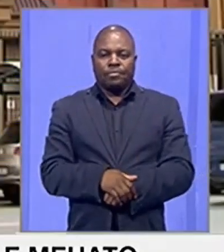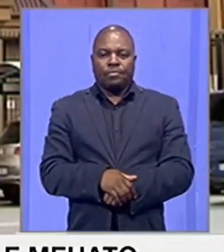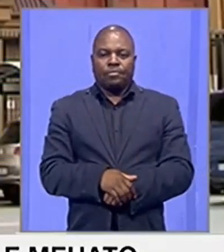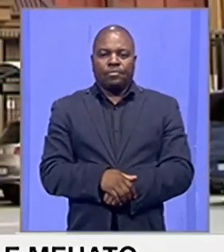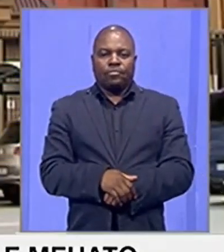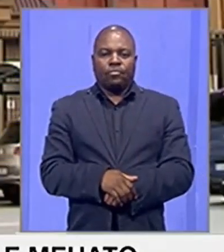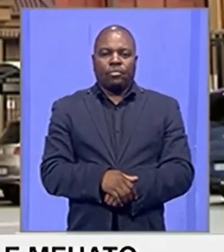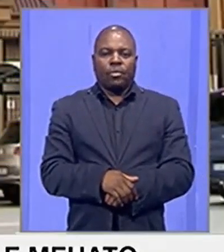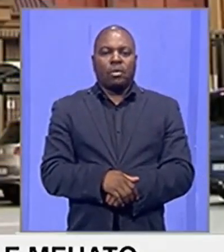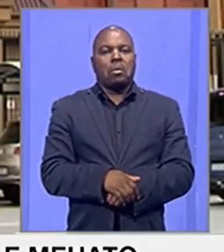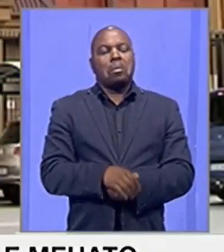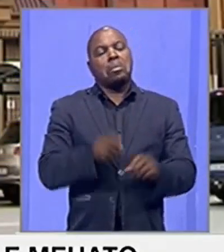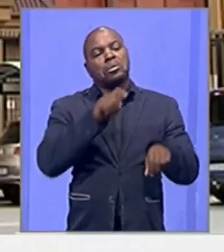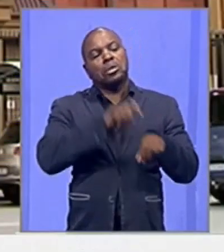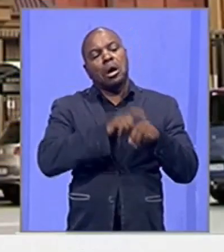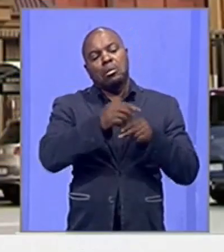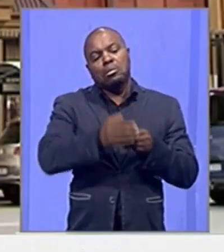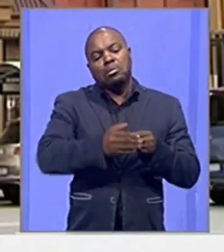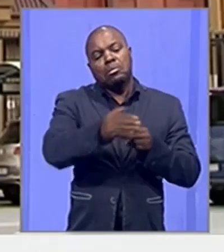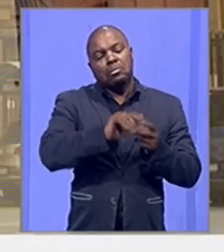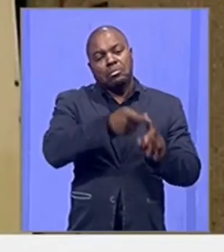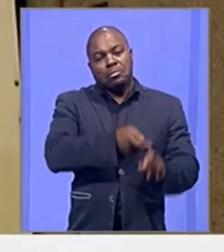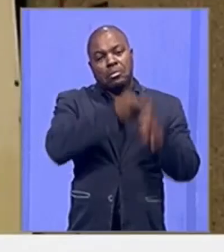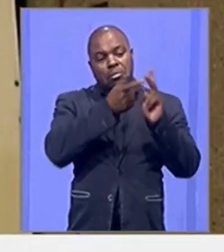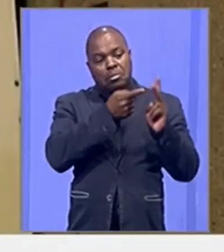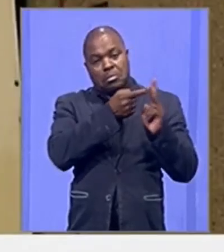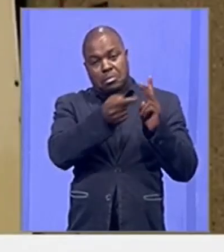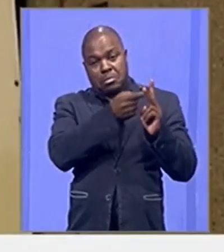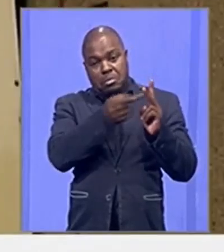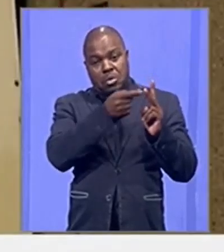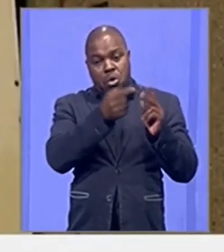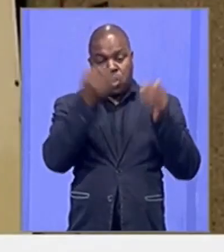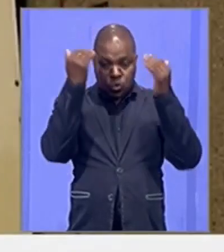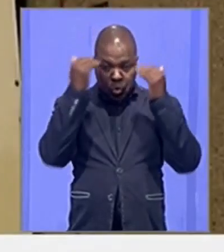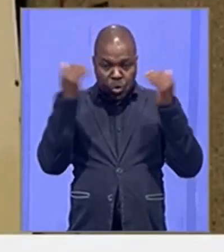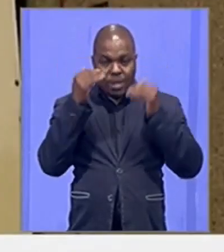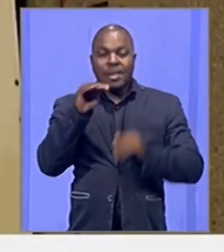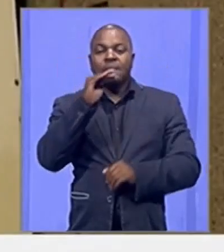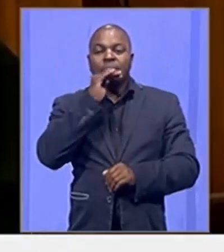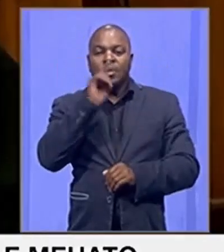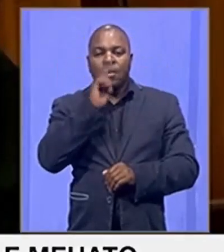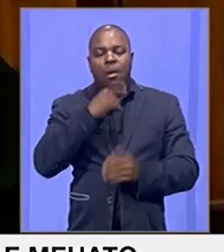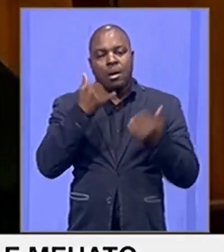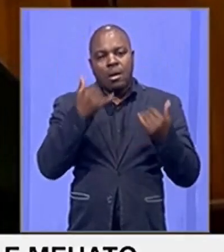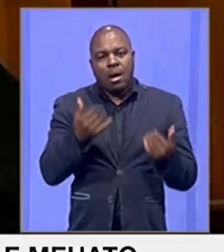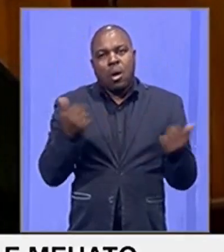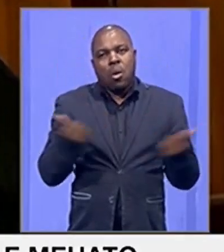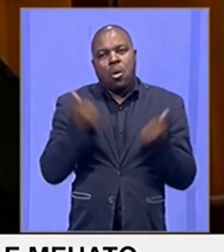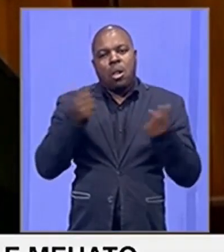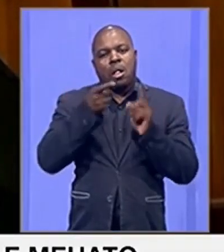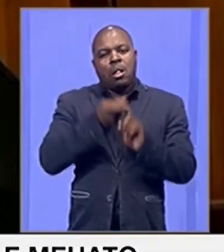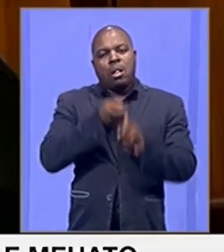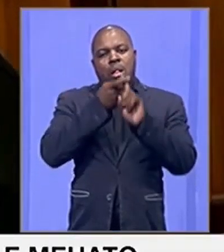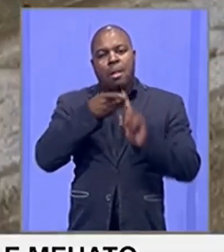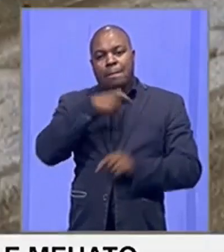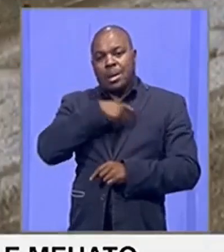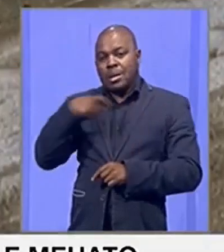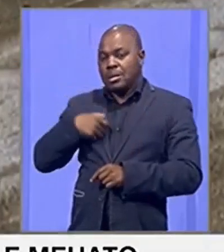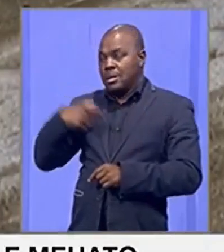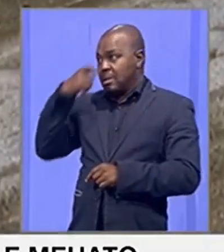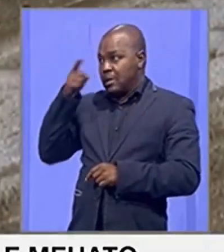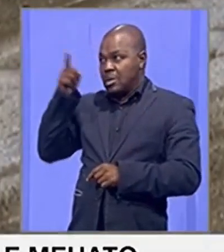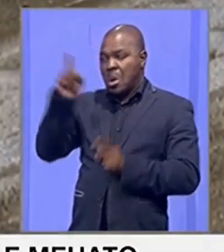Ho kginwa nakwana mosebetsing ha bahlodi Maumela le Ncebisa Thusi ho eketsa palo ya bahlodi ba seng ba kginwe nakwana ke mo presidente Ramaphosa